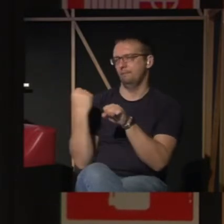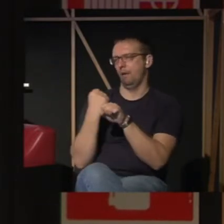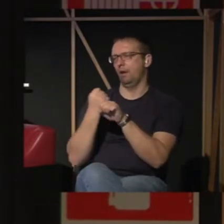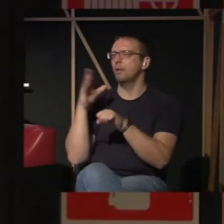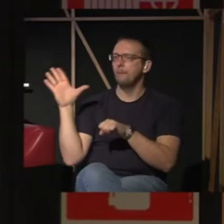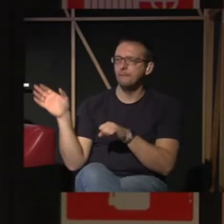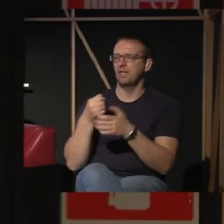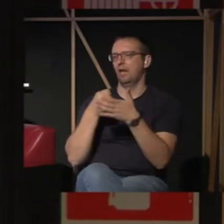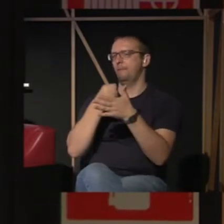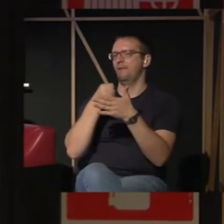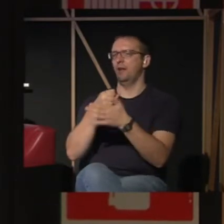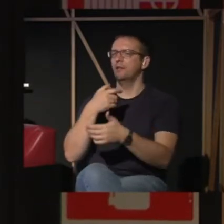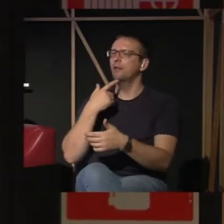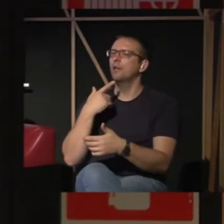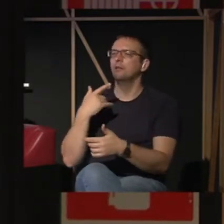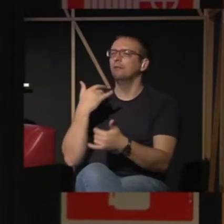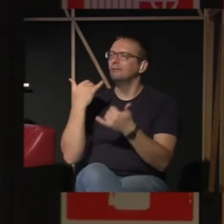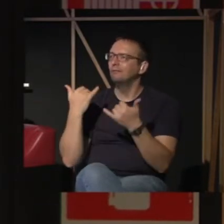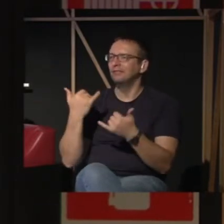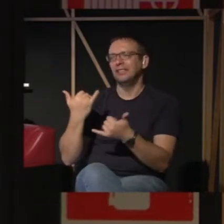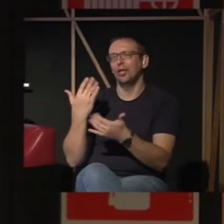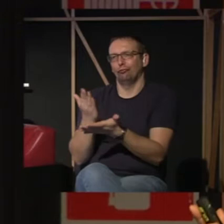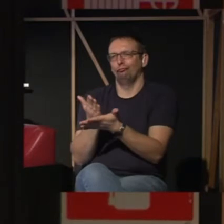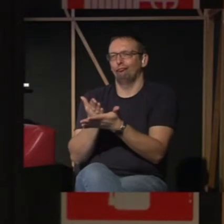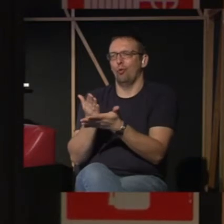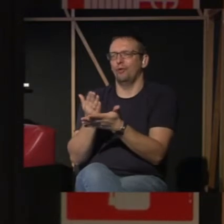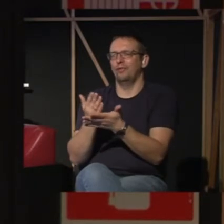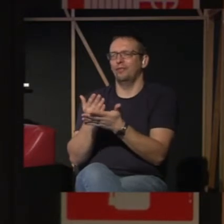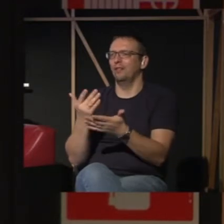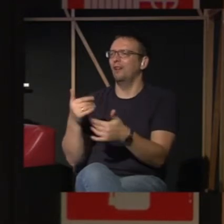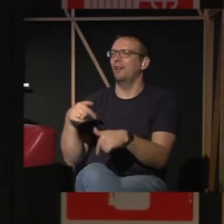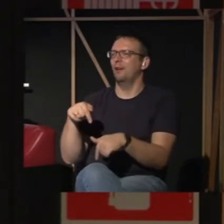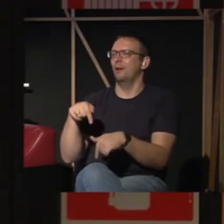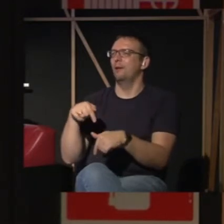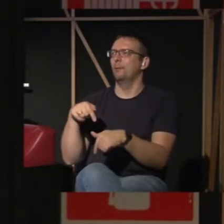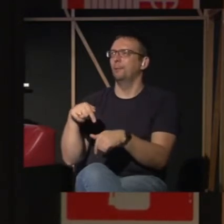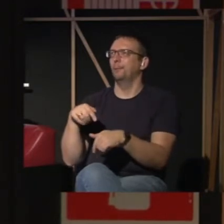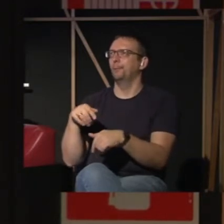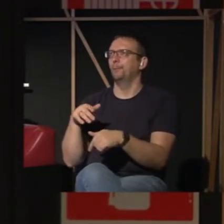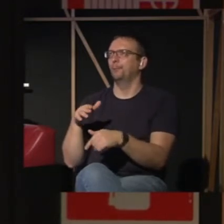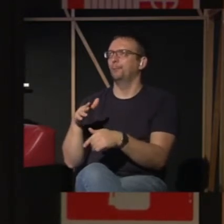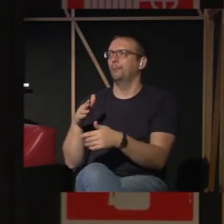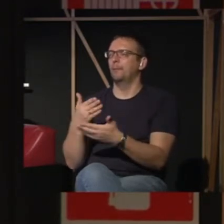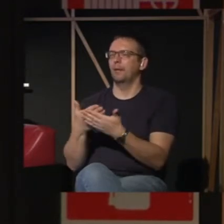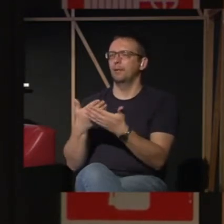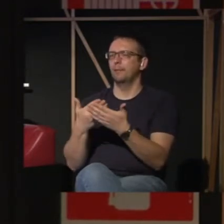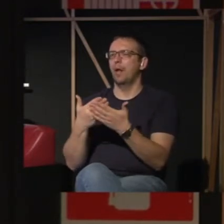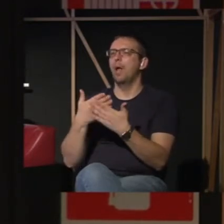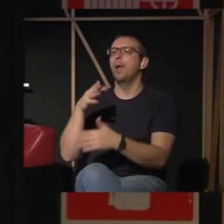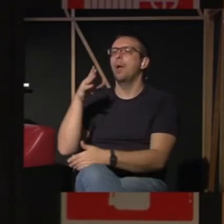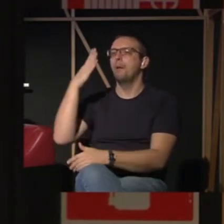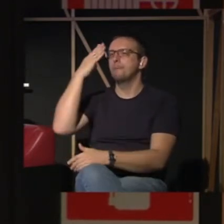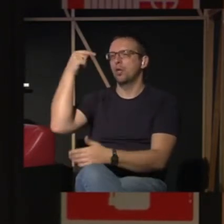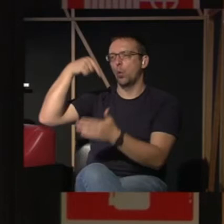this for the men's under-20 competition, which will be taking place in Poland next year as well. So we've